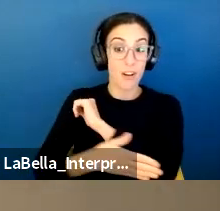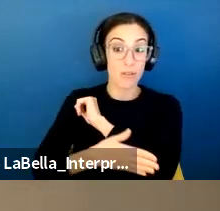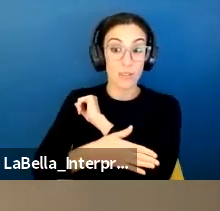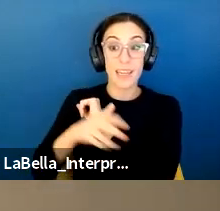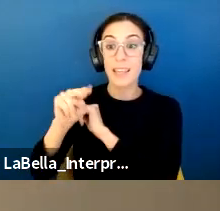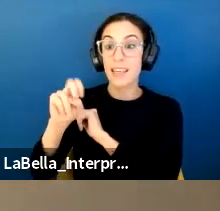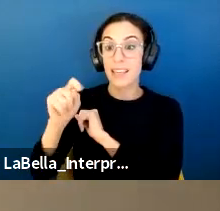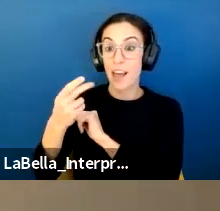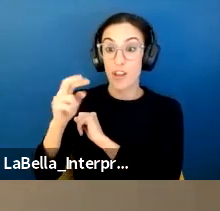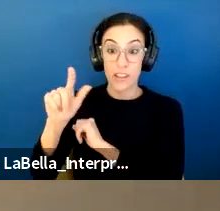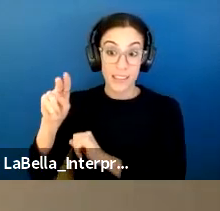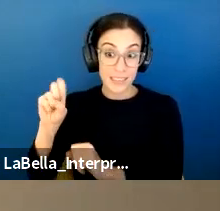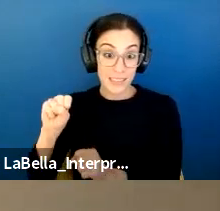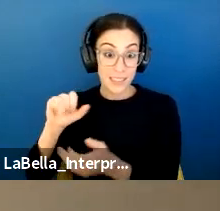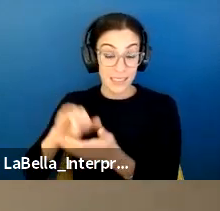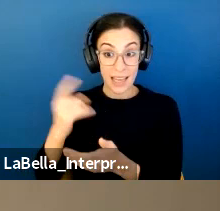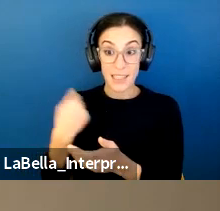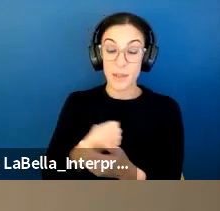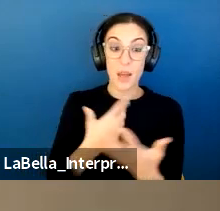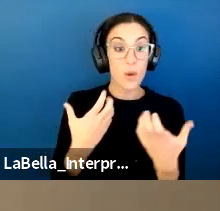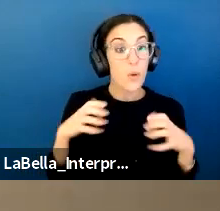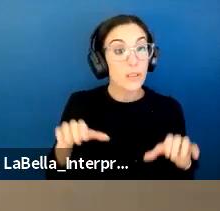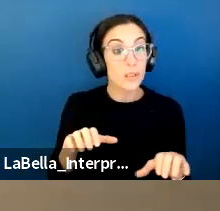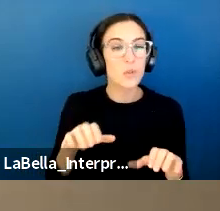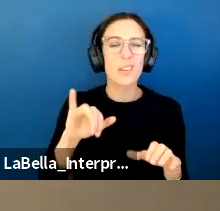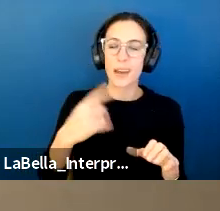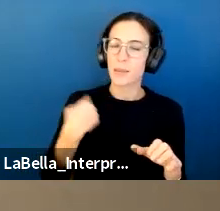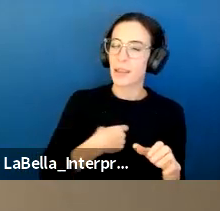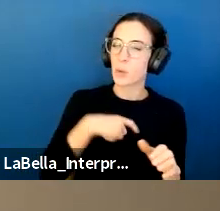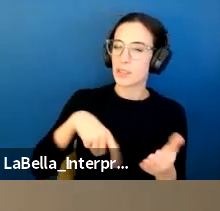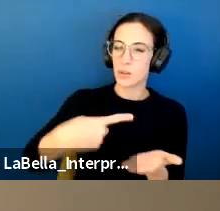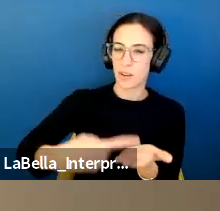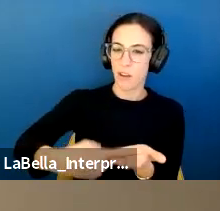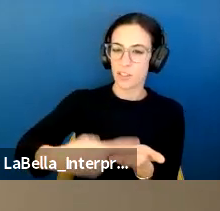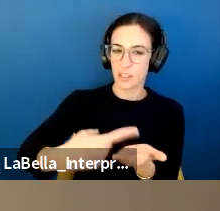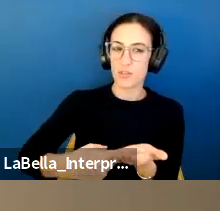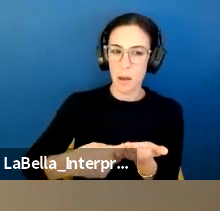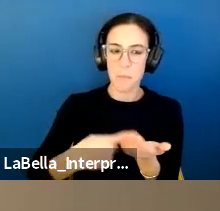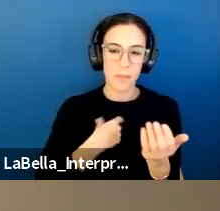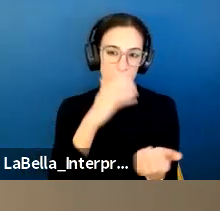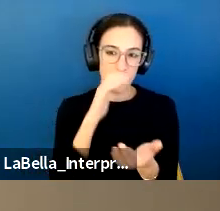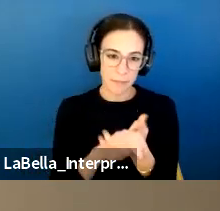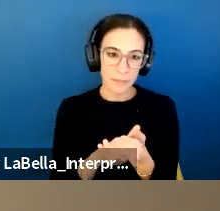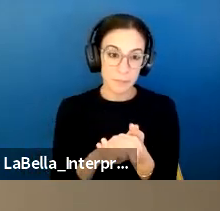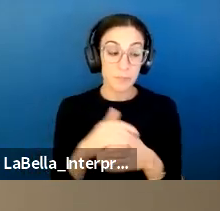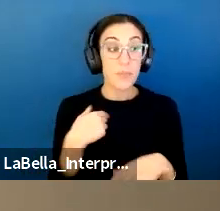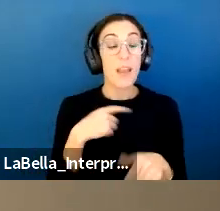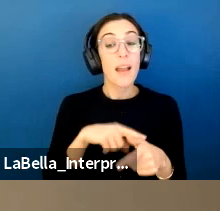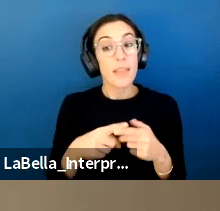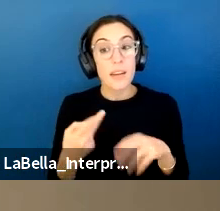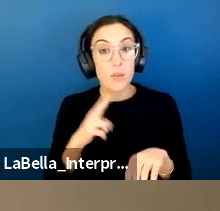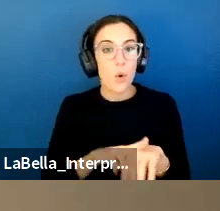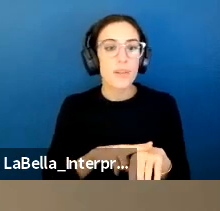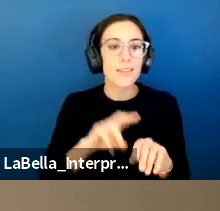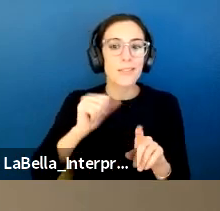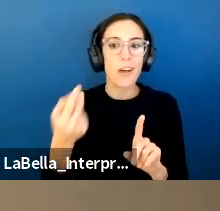Is that something we want to do? That's something that we need to have a conversation about, I believe. And then, of course, there's this other